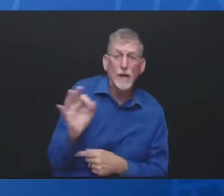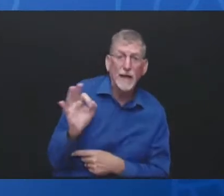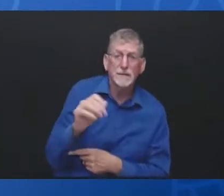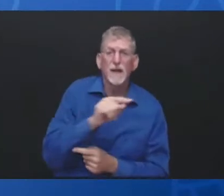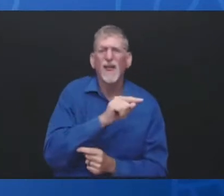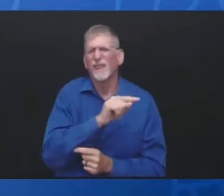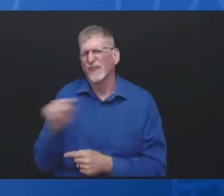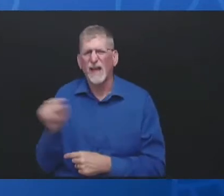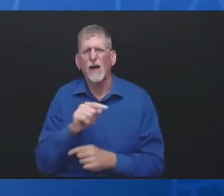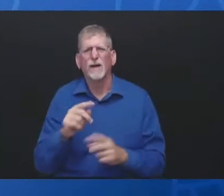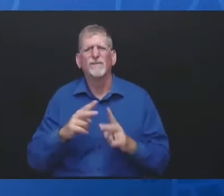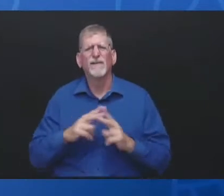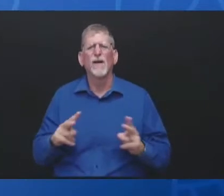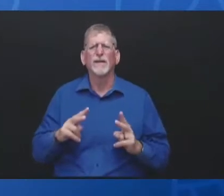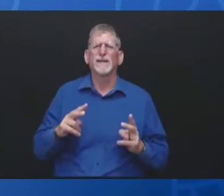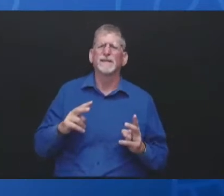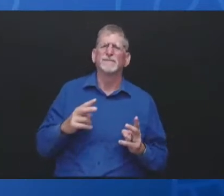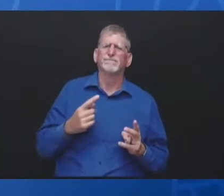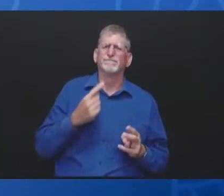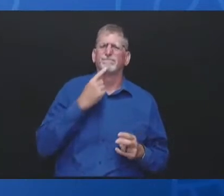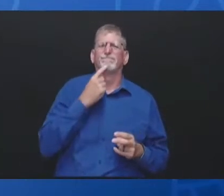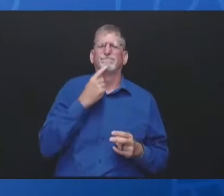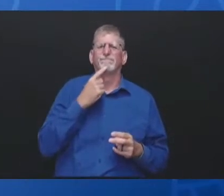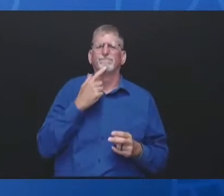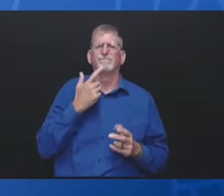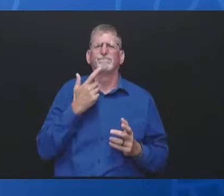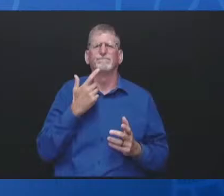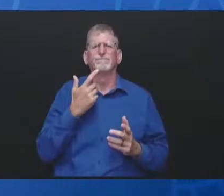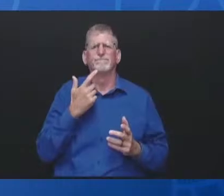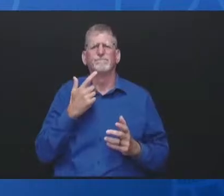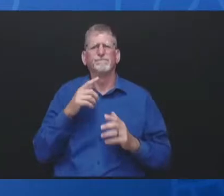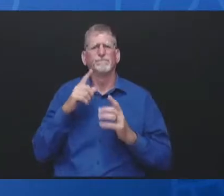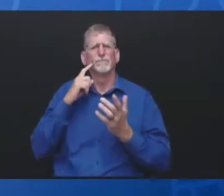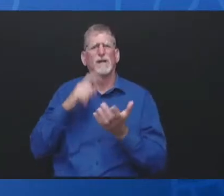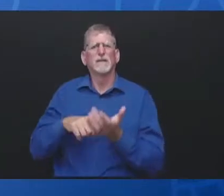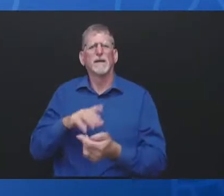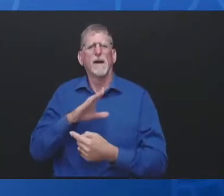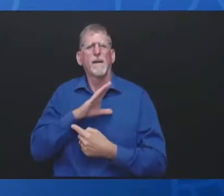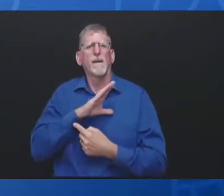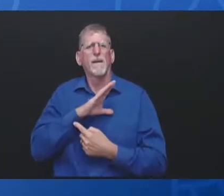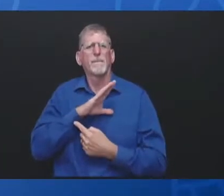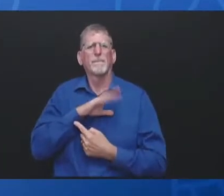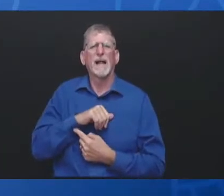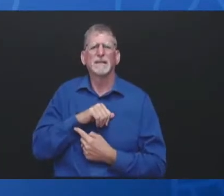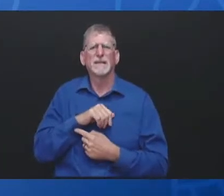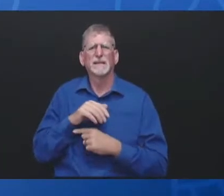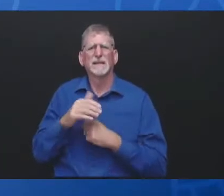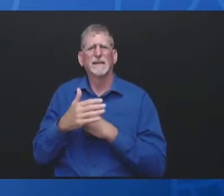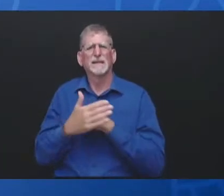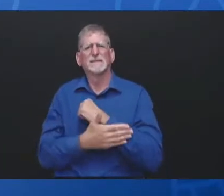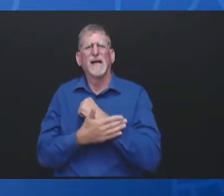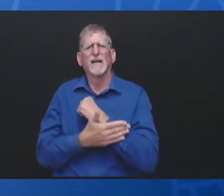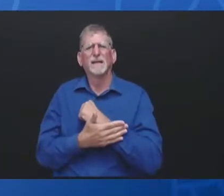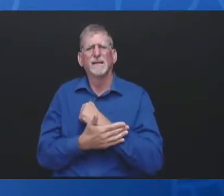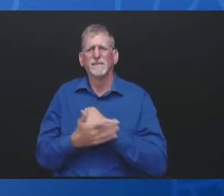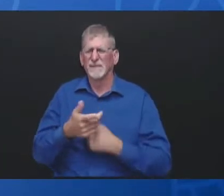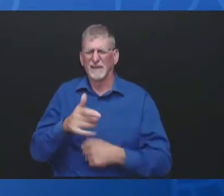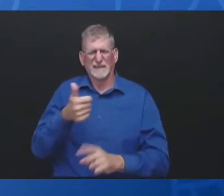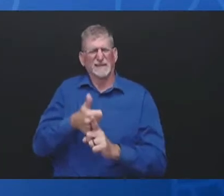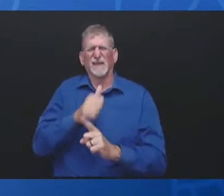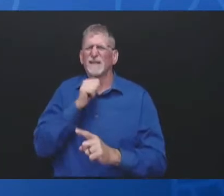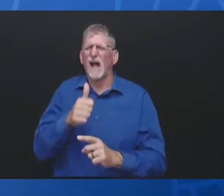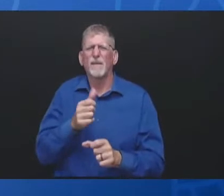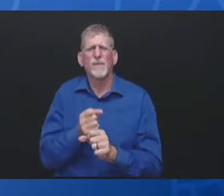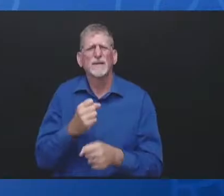unilateral recognition of a Palestinian state, in this case, is unproductive and obstructs ongoing U.S. efforts towards peace in the